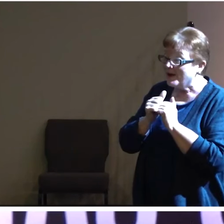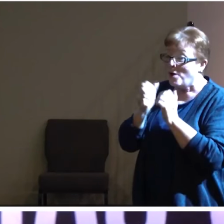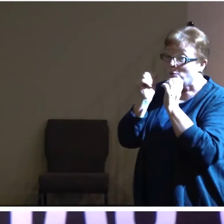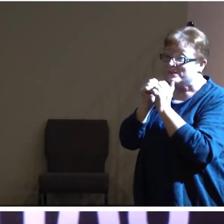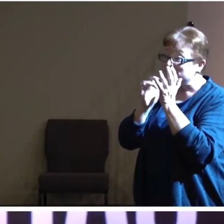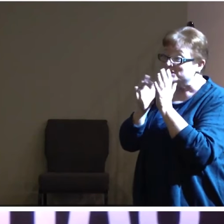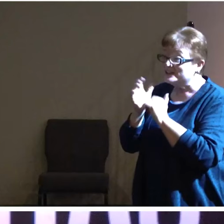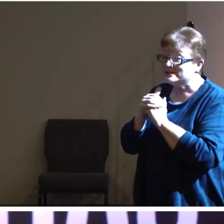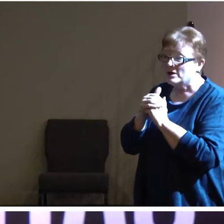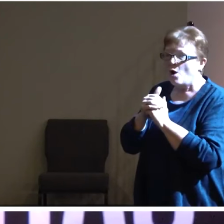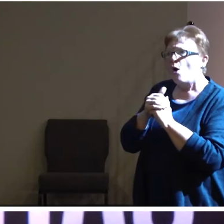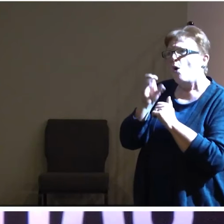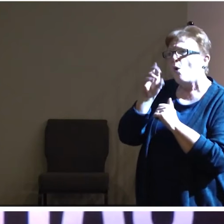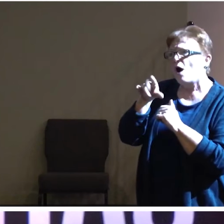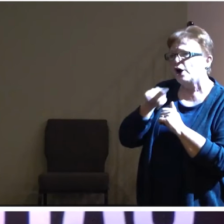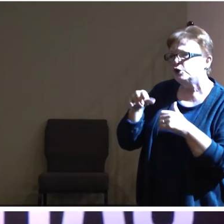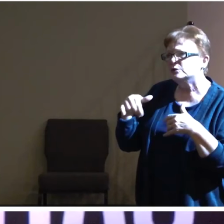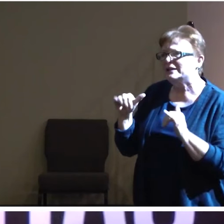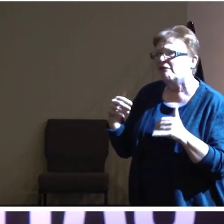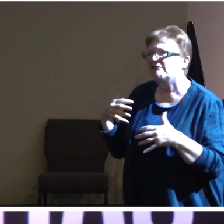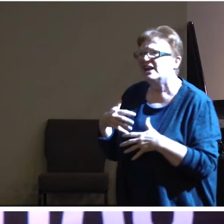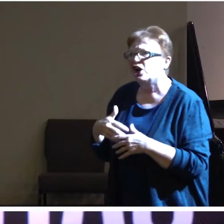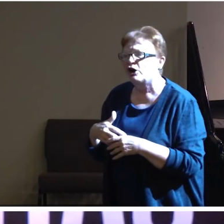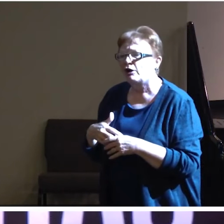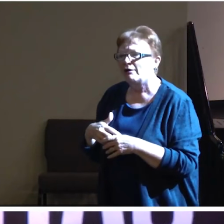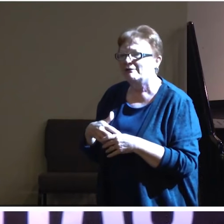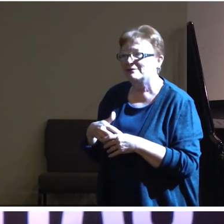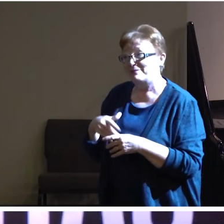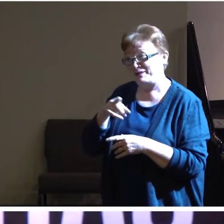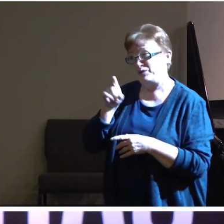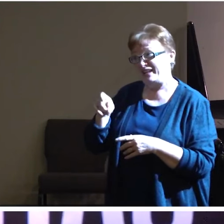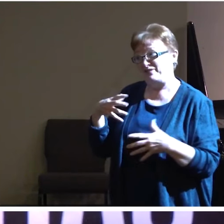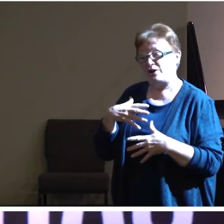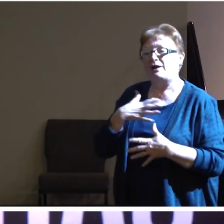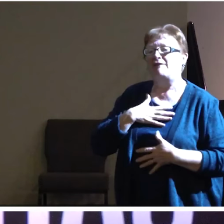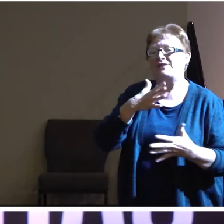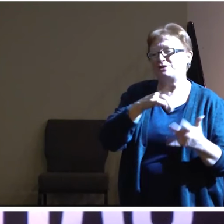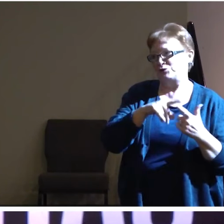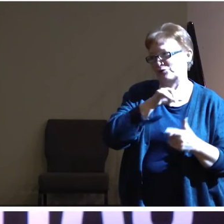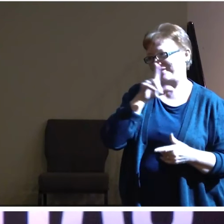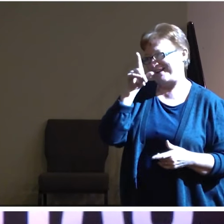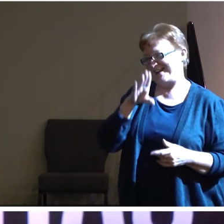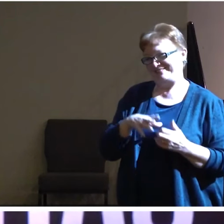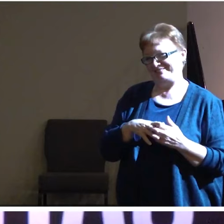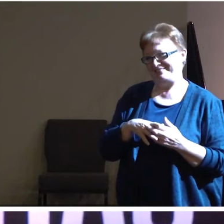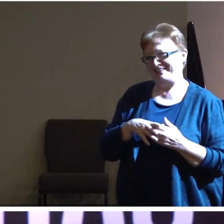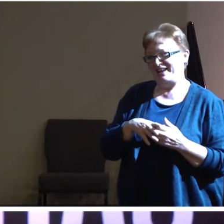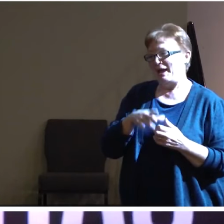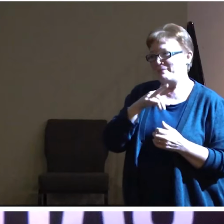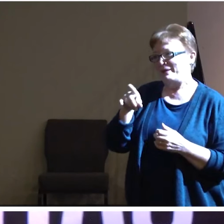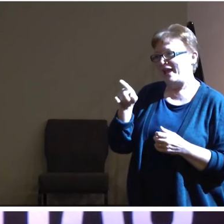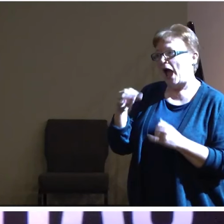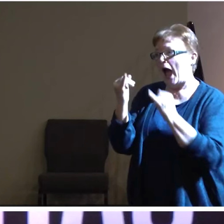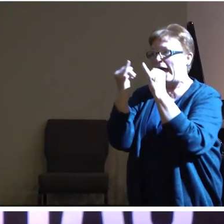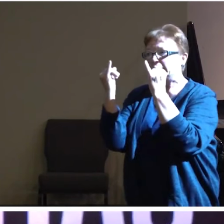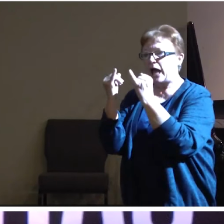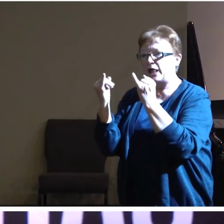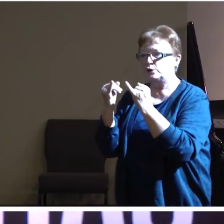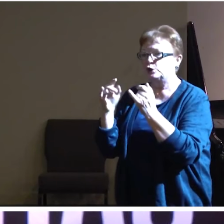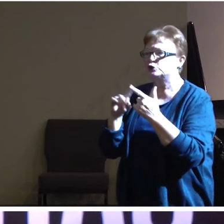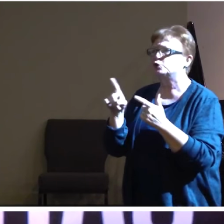Is there a little bit of fear there you need to confess to the Lord? Is there a little bit of idolatry as you trust the godless